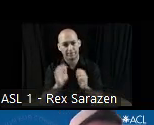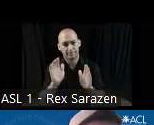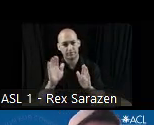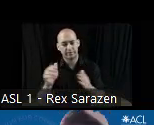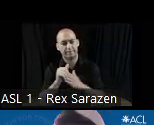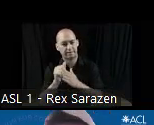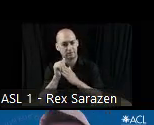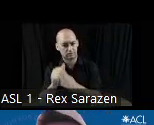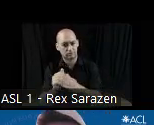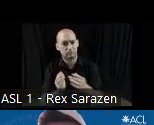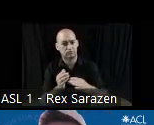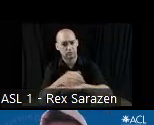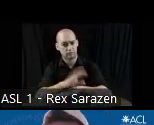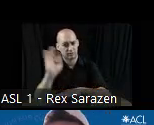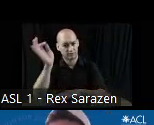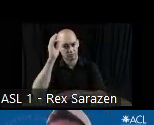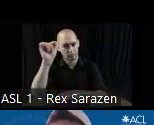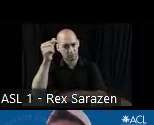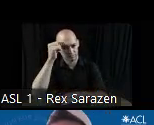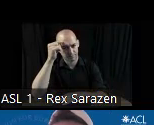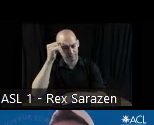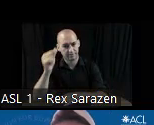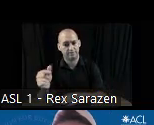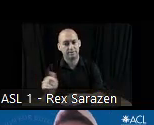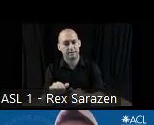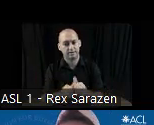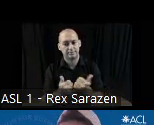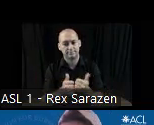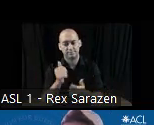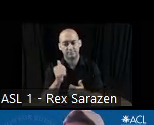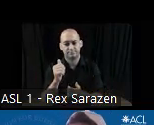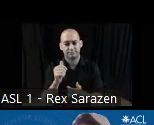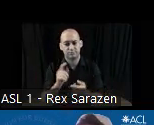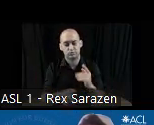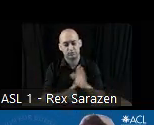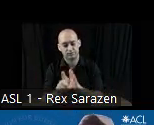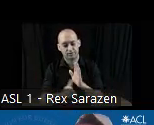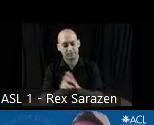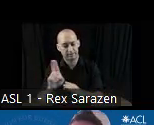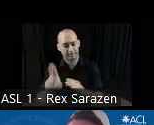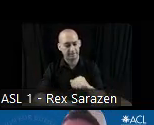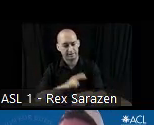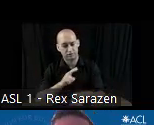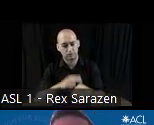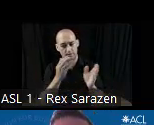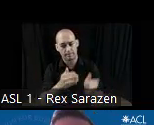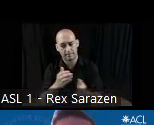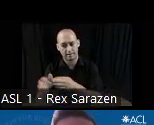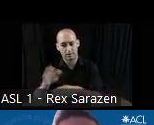leaders across the federal government to be developing a national plan on aging.